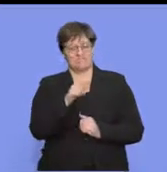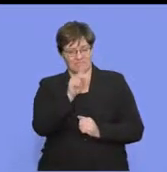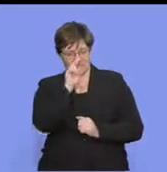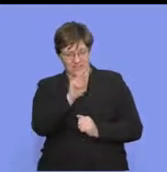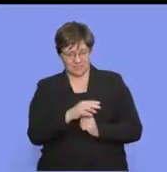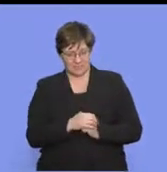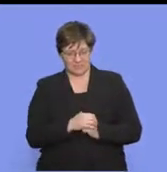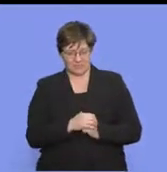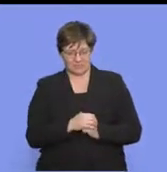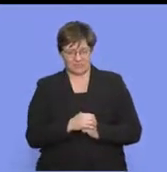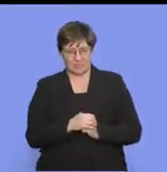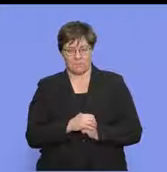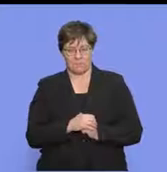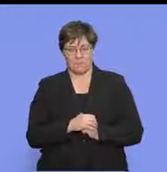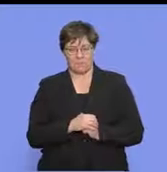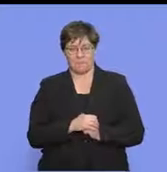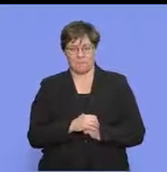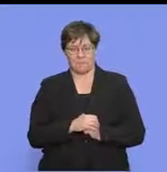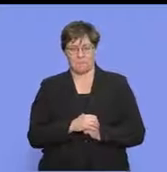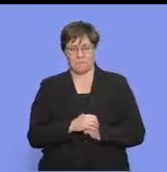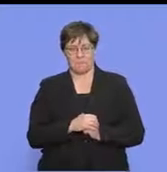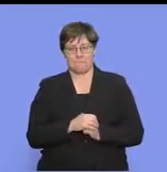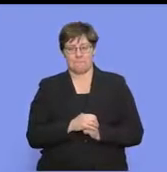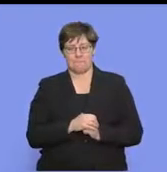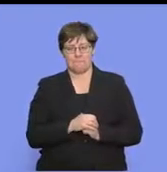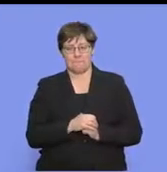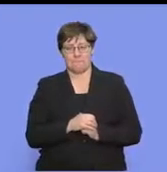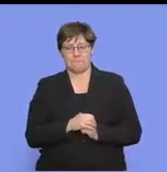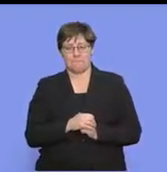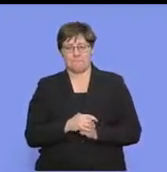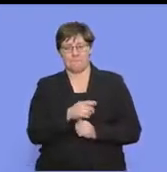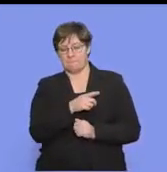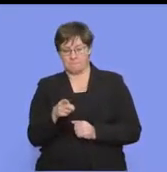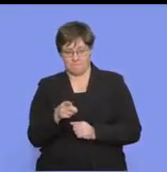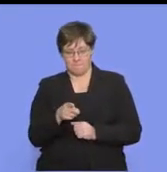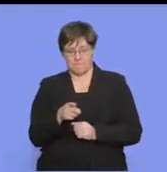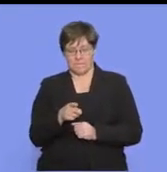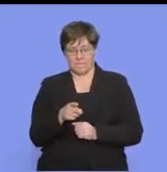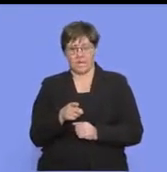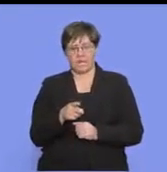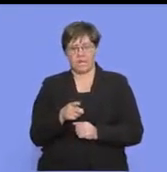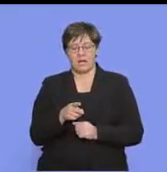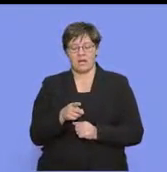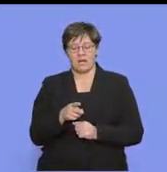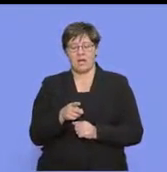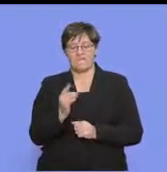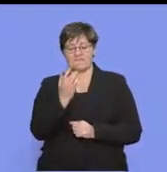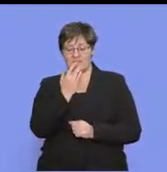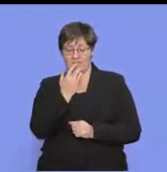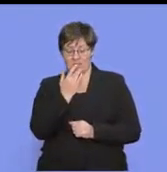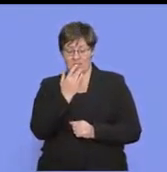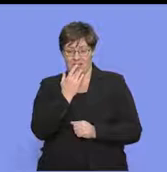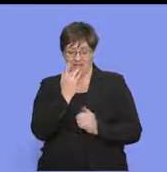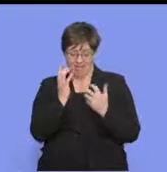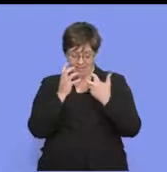Right, so here we can see, already we can see that there are more of those organisms with the